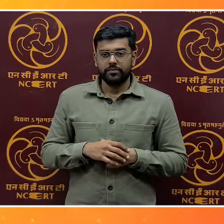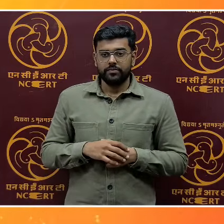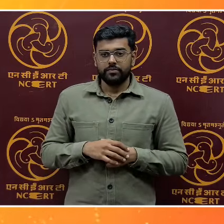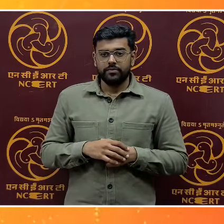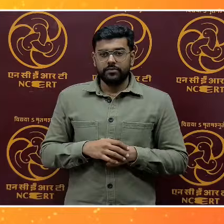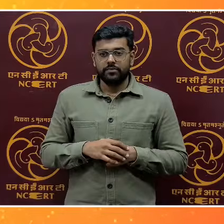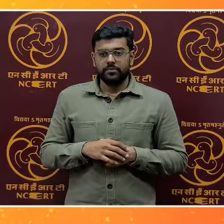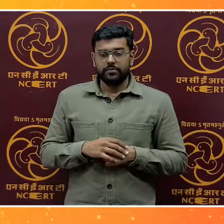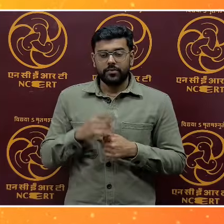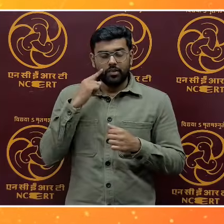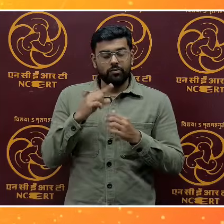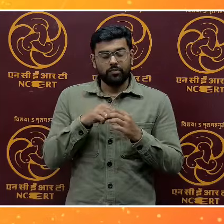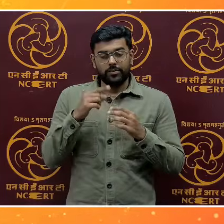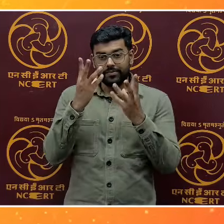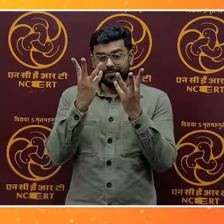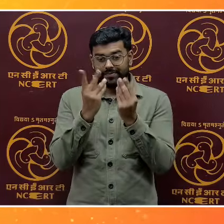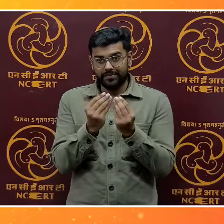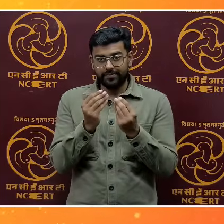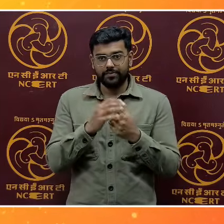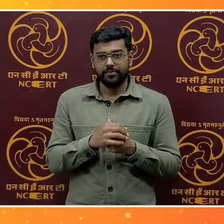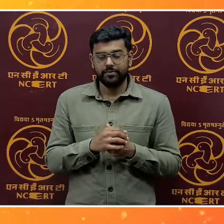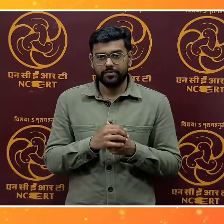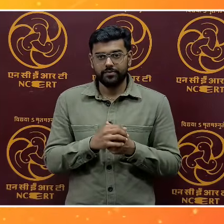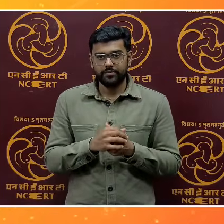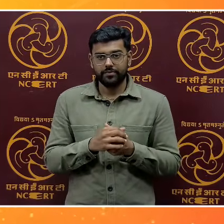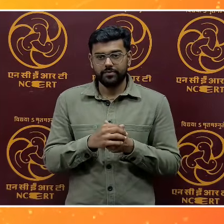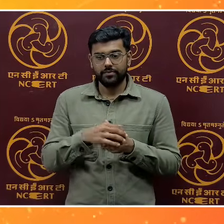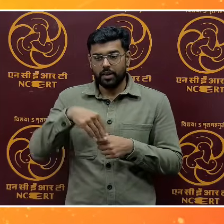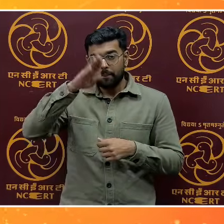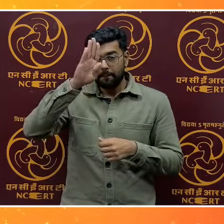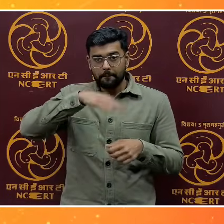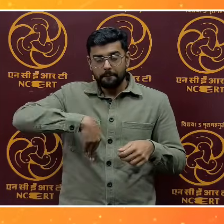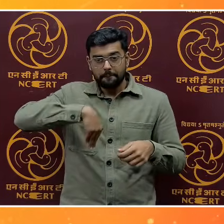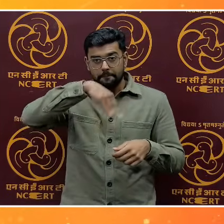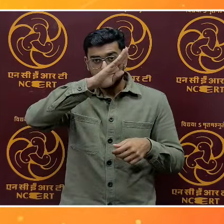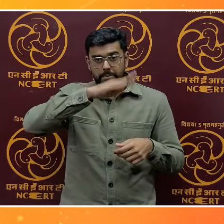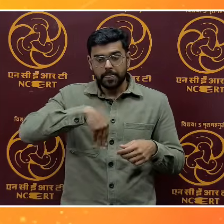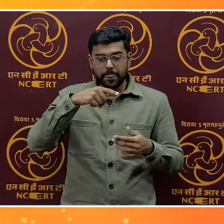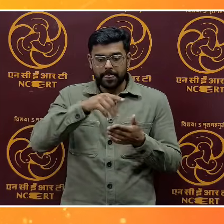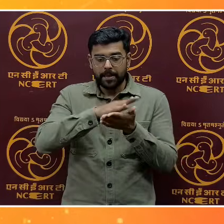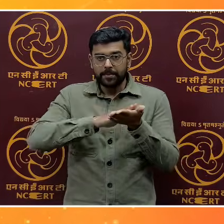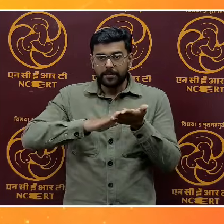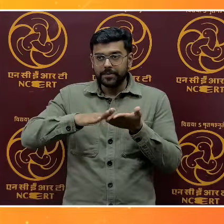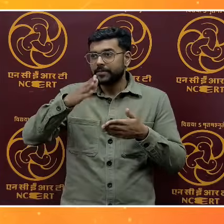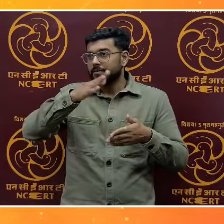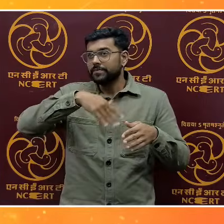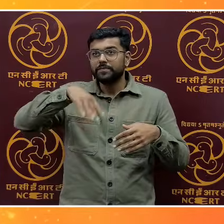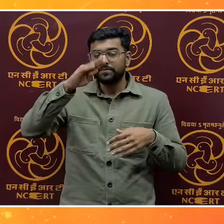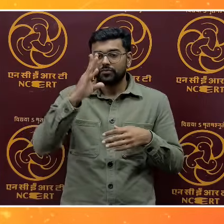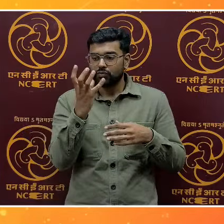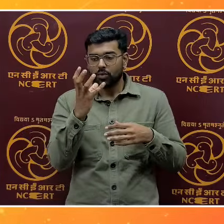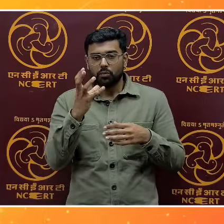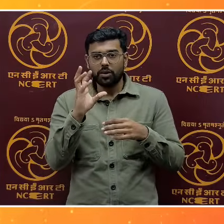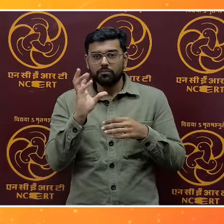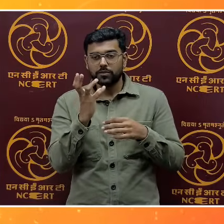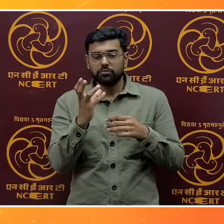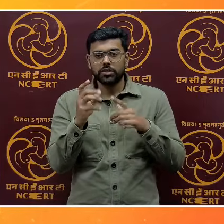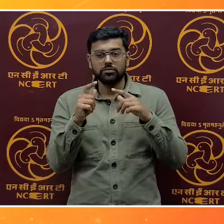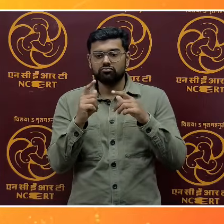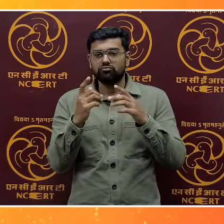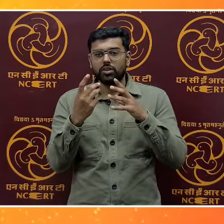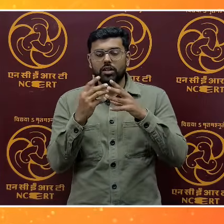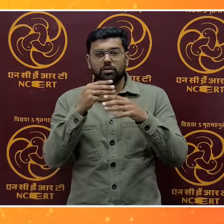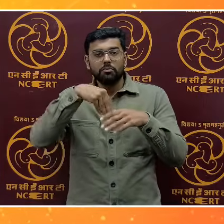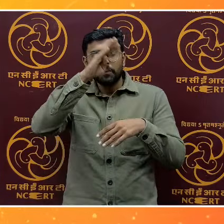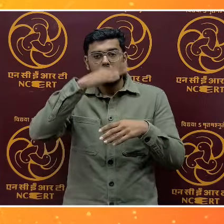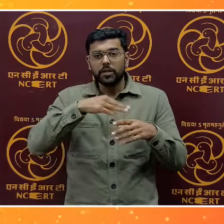and if I calculate how much of paint is to be used to paint the surface of sphere, that is known as surface. Okay.